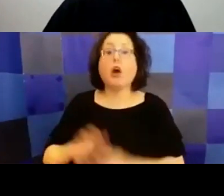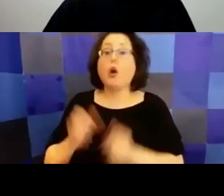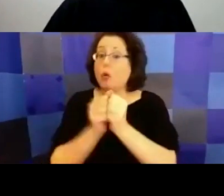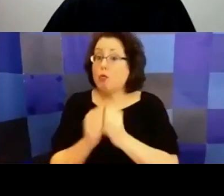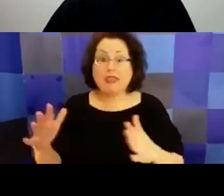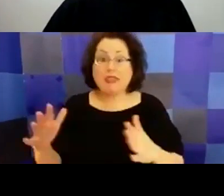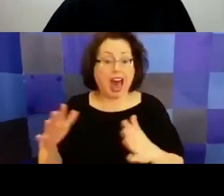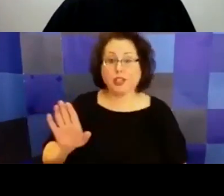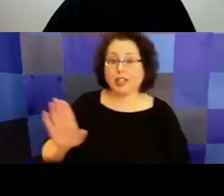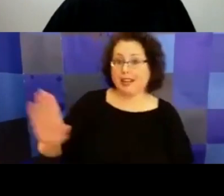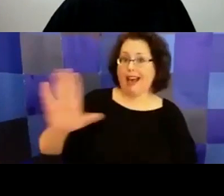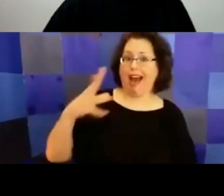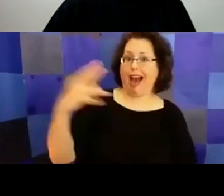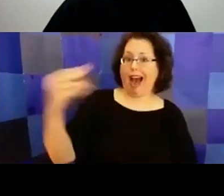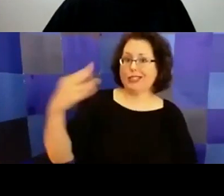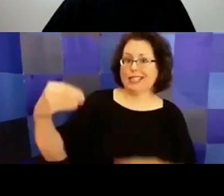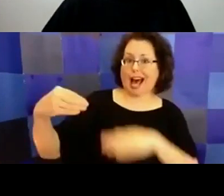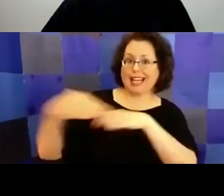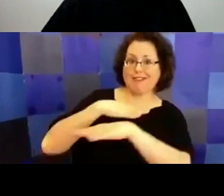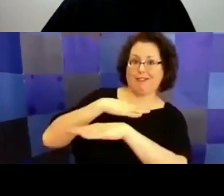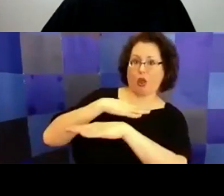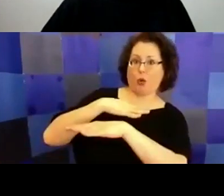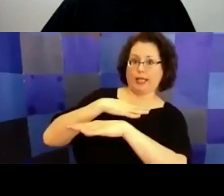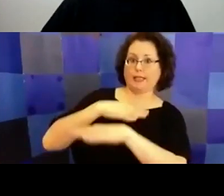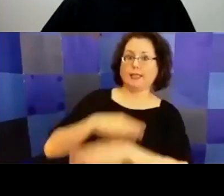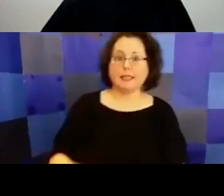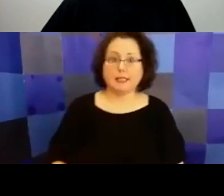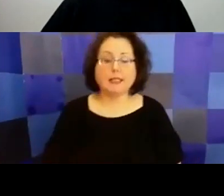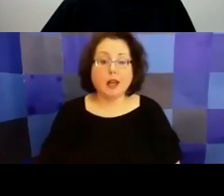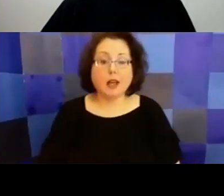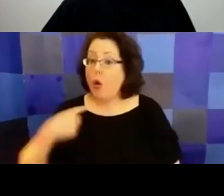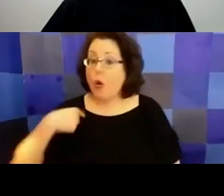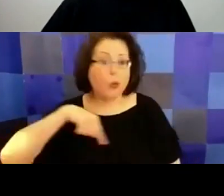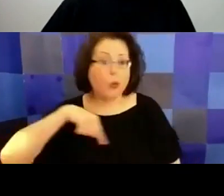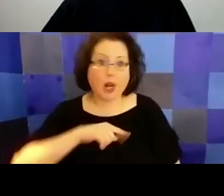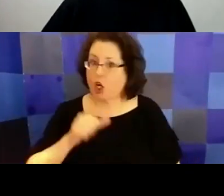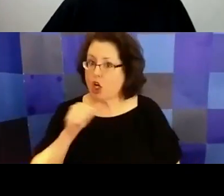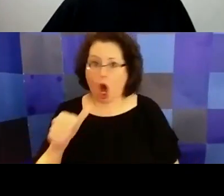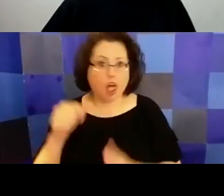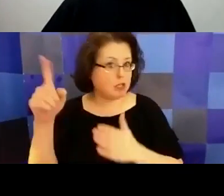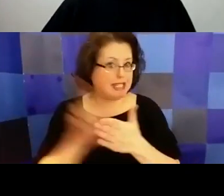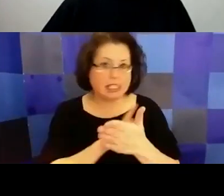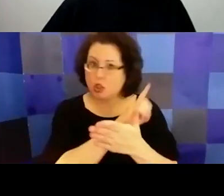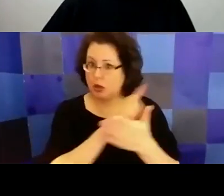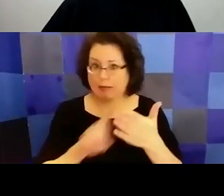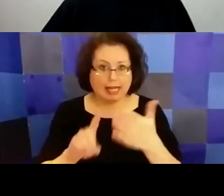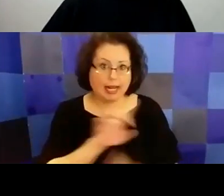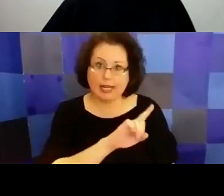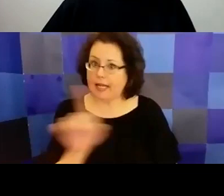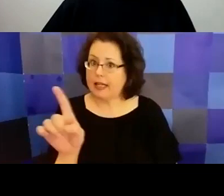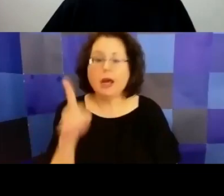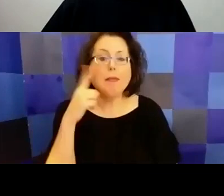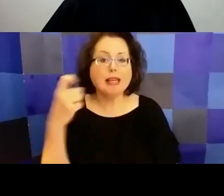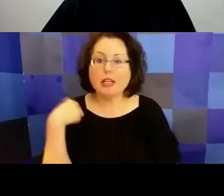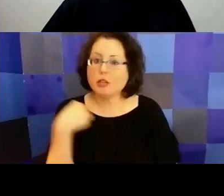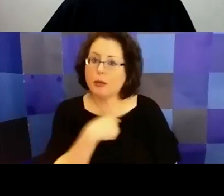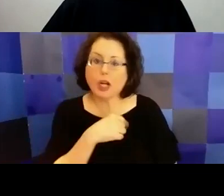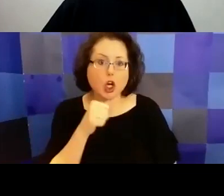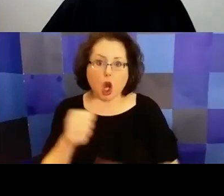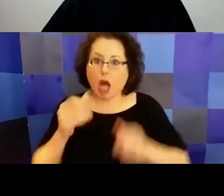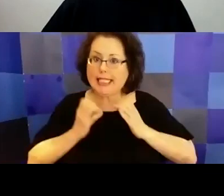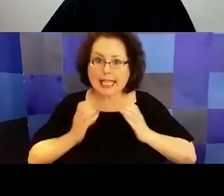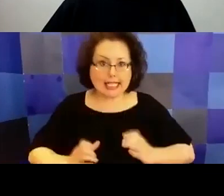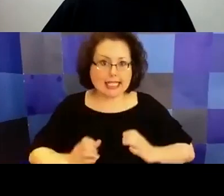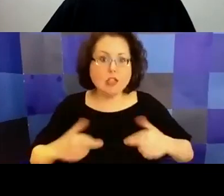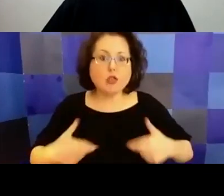insight, outside influence. We are not to be discriminated against because we are not citizens or